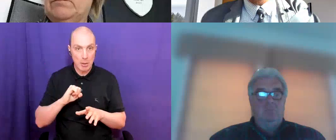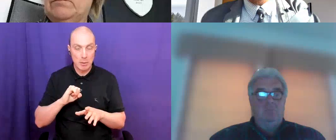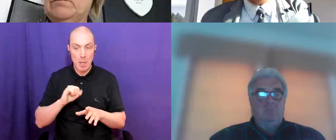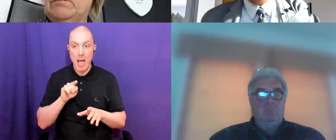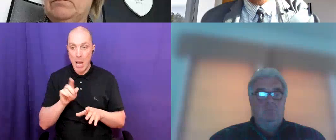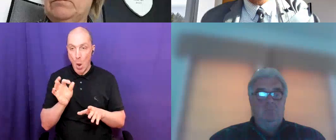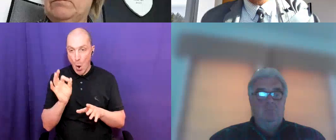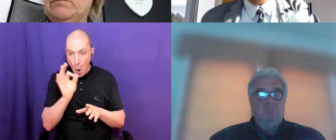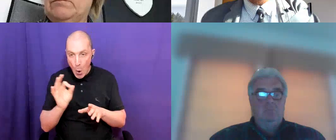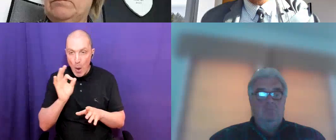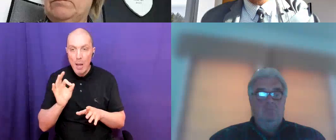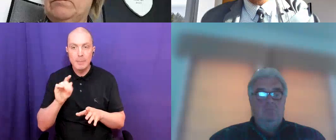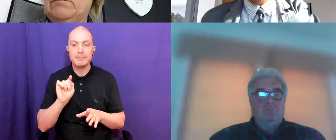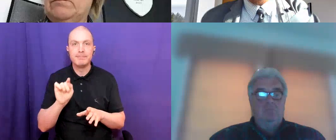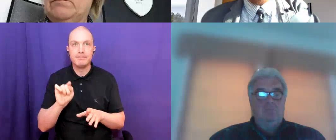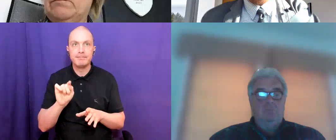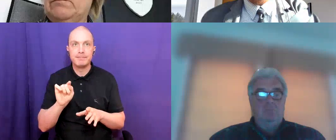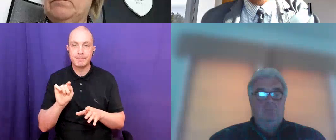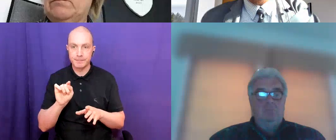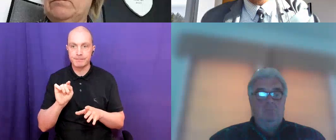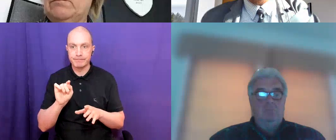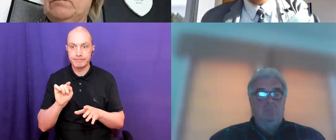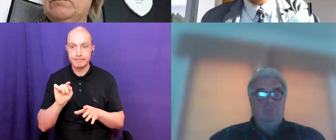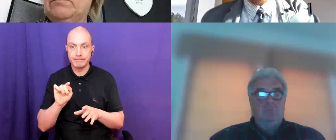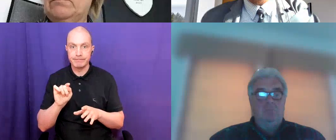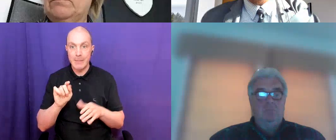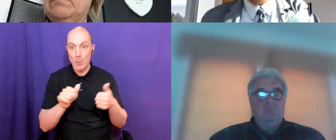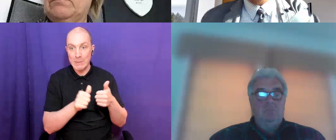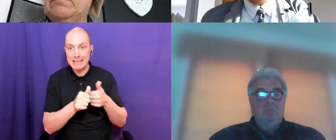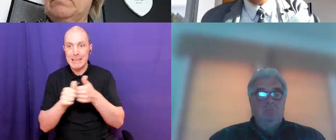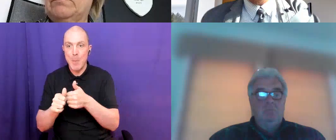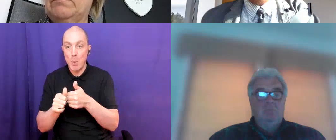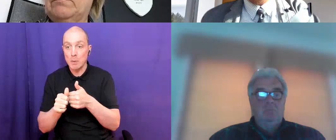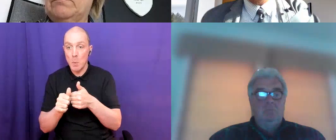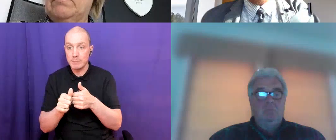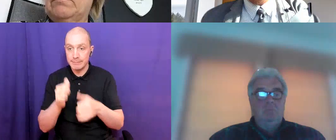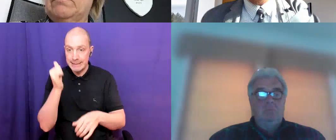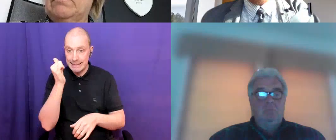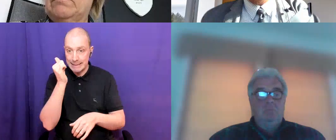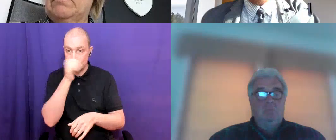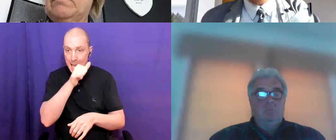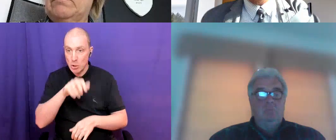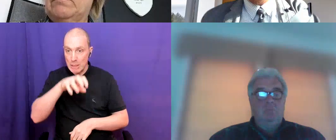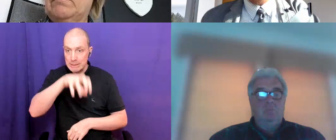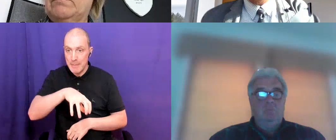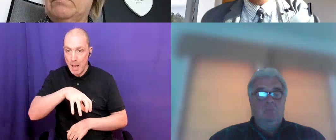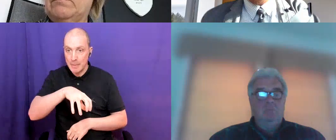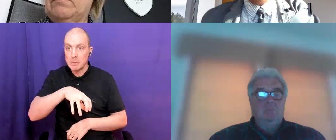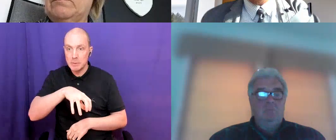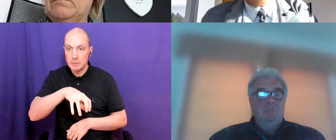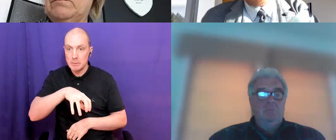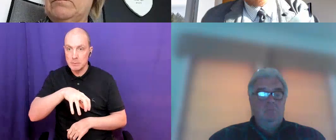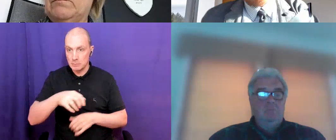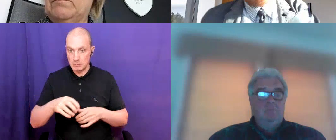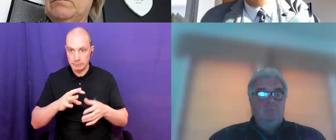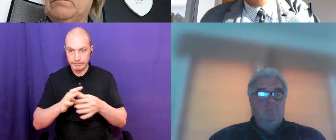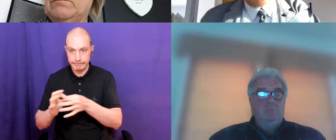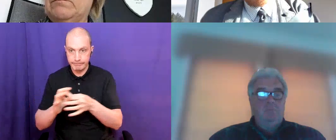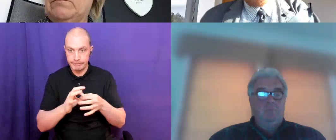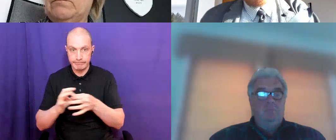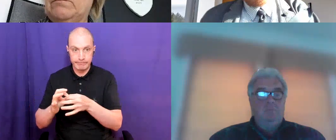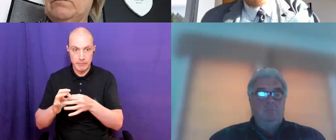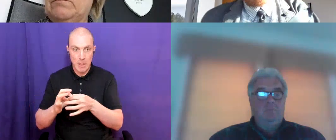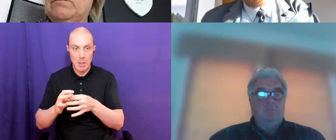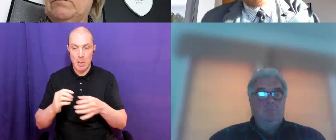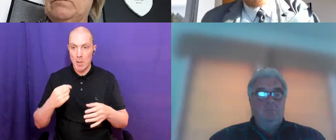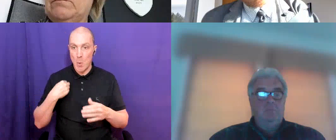is augmented by specialist departments. Our resources have been dedicated to both the 5th and 6th of